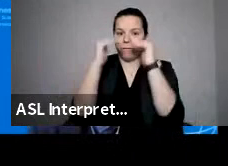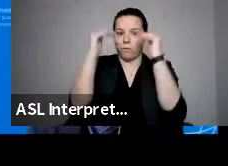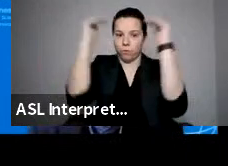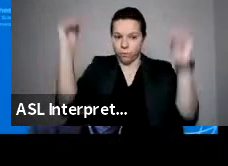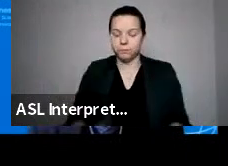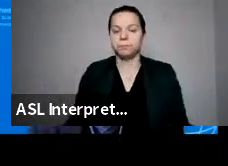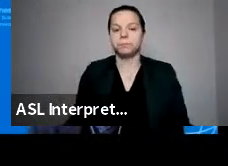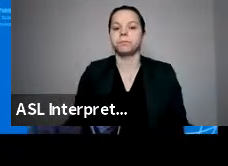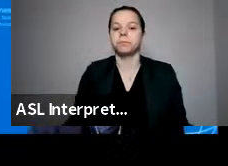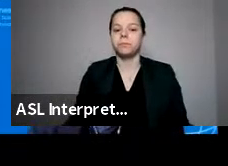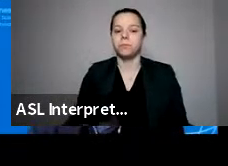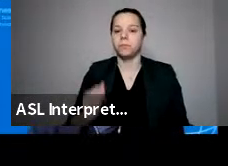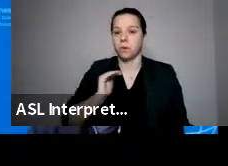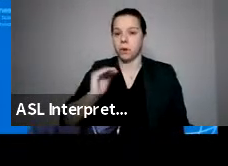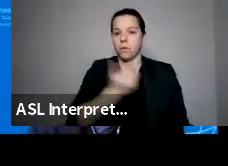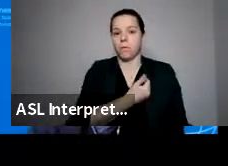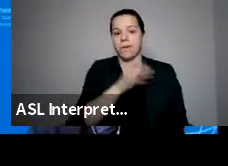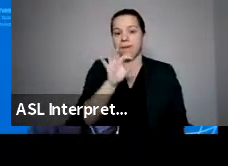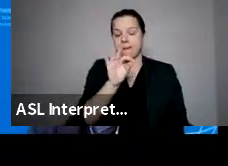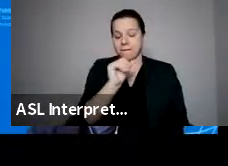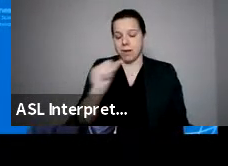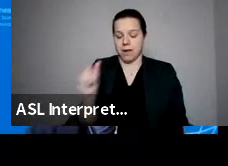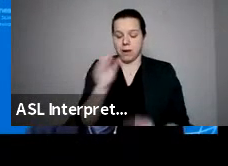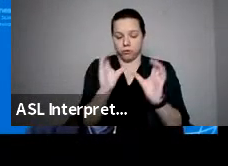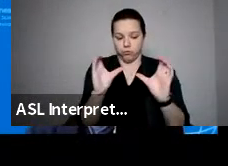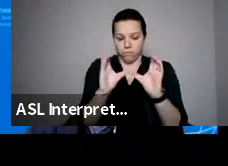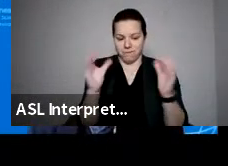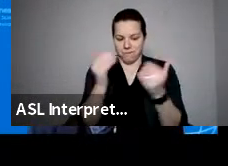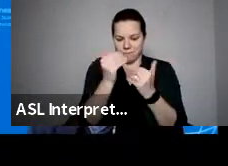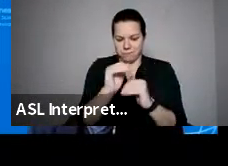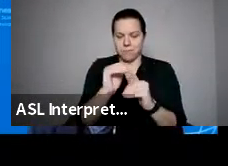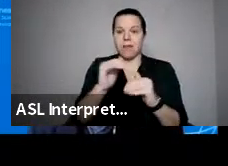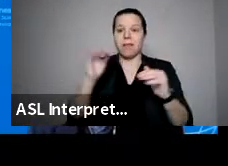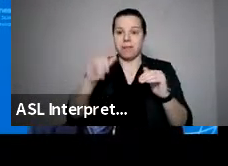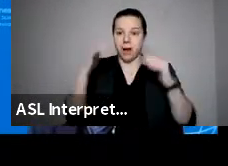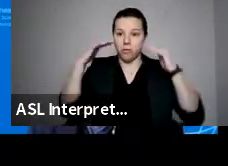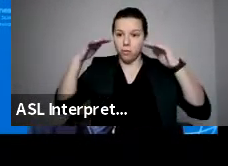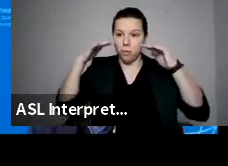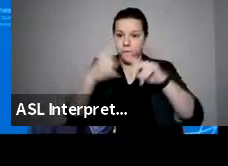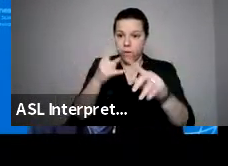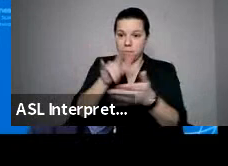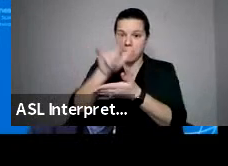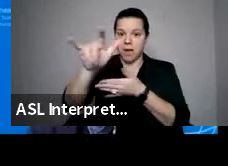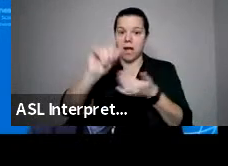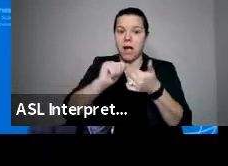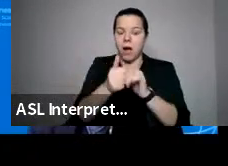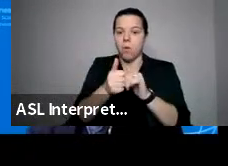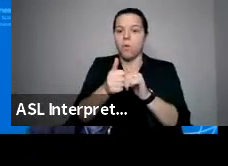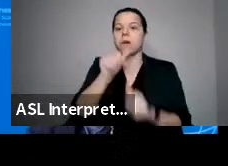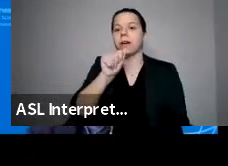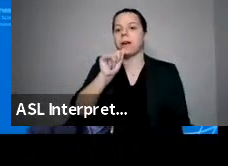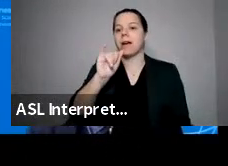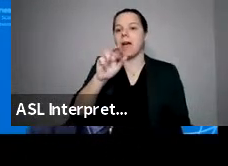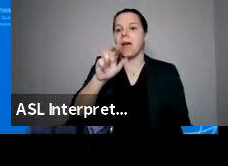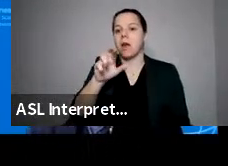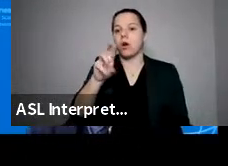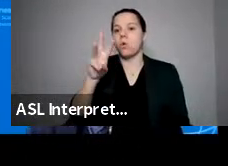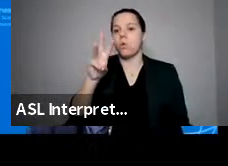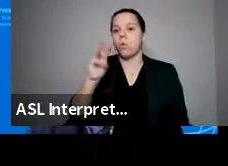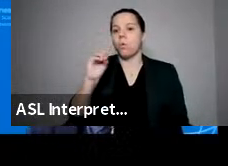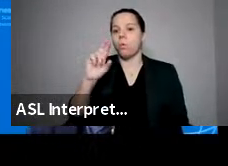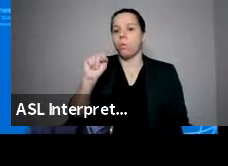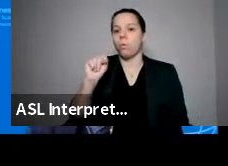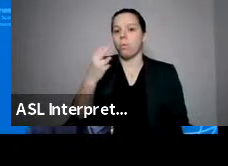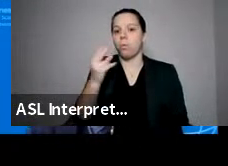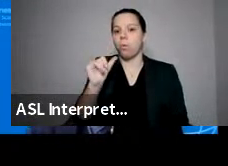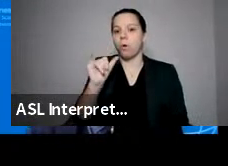the FAA, certify or limit the noise that an individual aircraft makes is through airworthiness. And we do this based